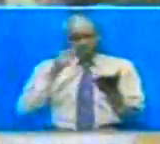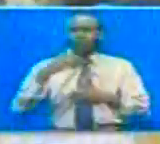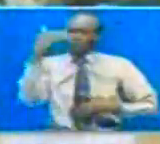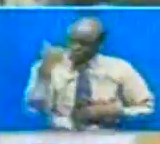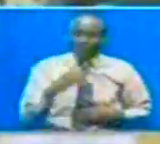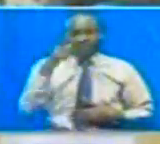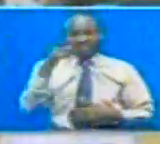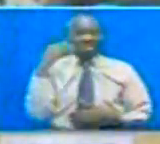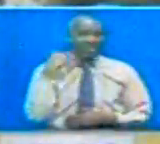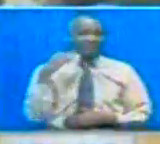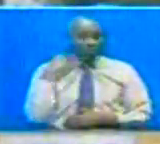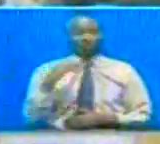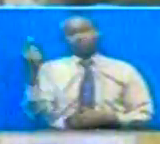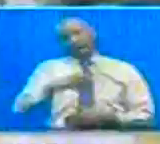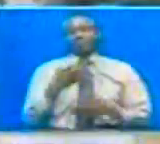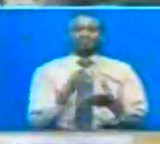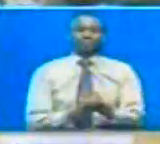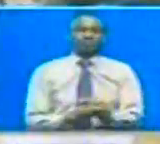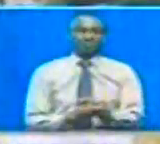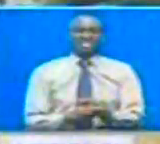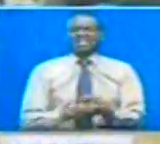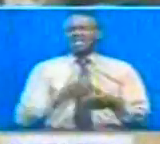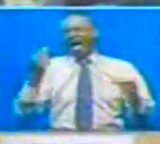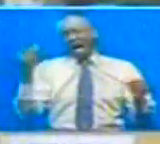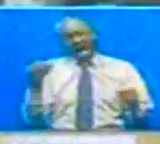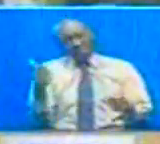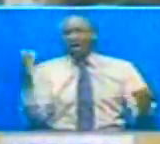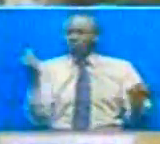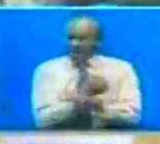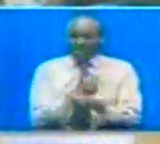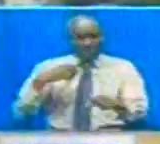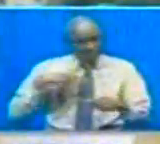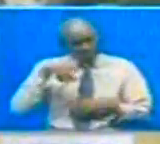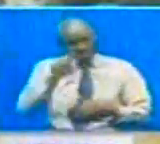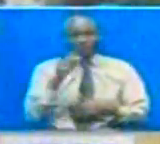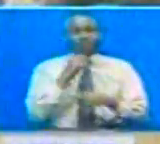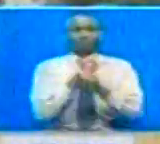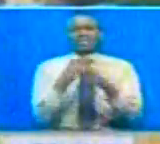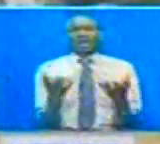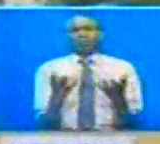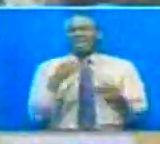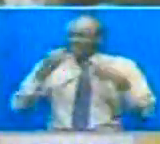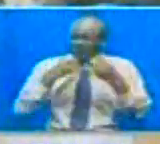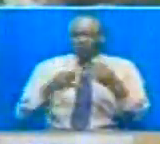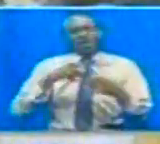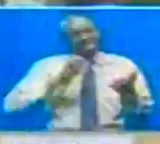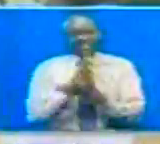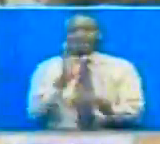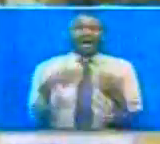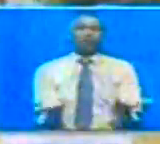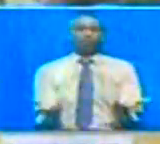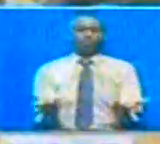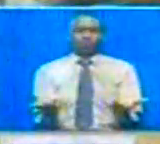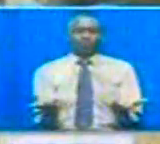criminals and terrorists, there is no way law-abiding citizens can enjoy their right